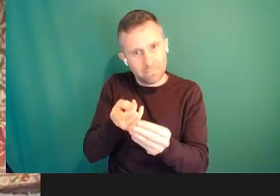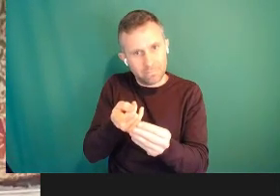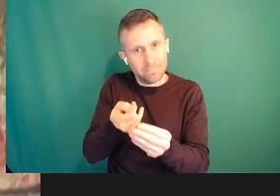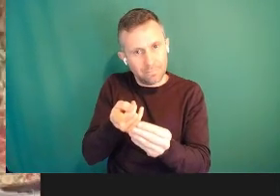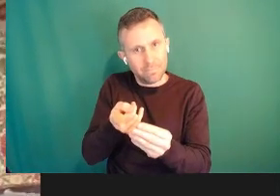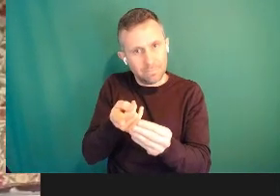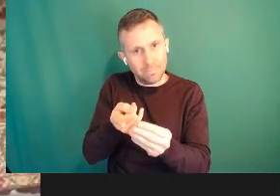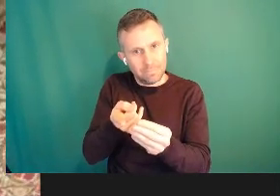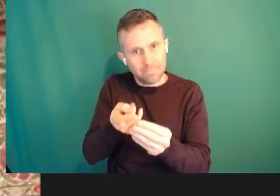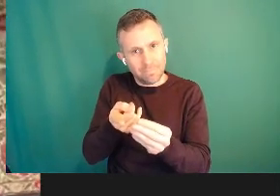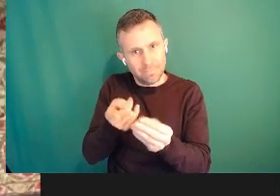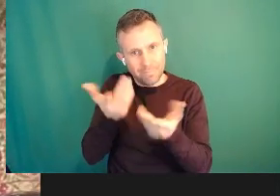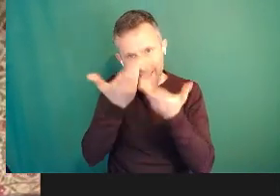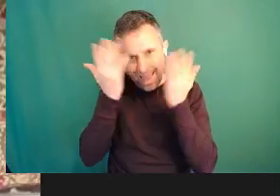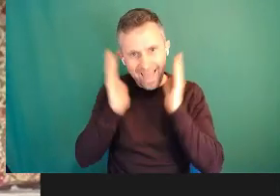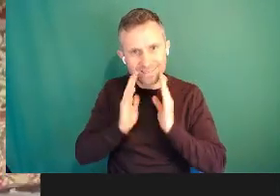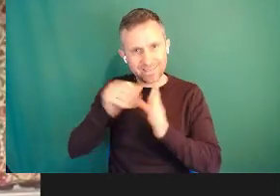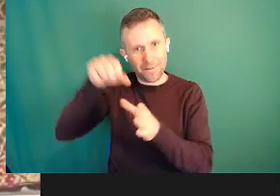parallel there.